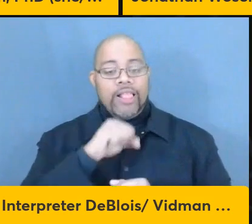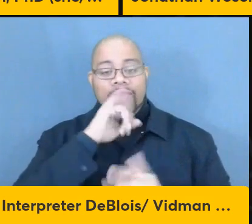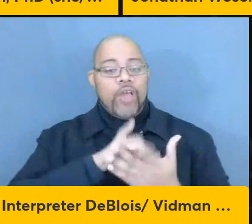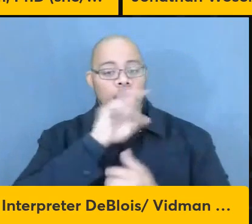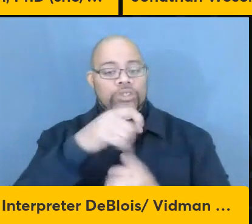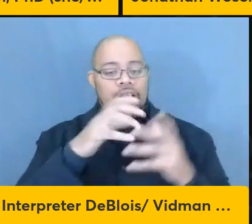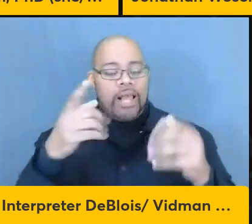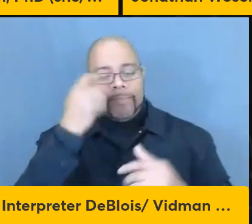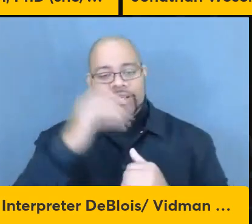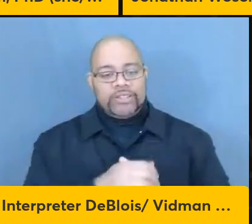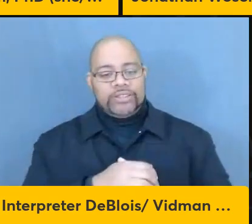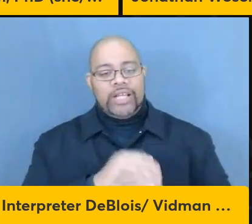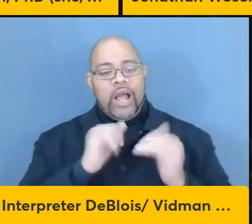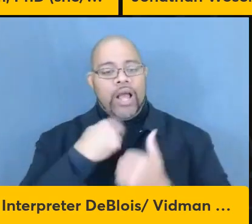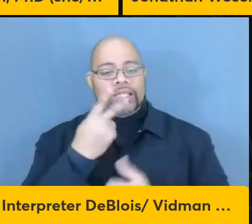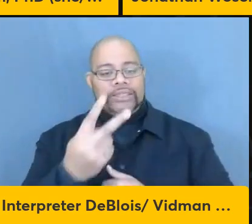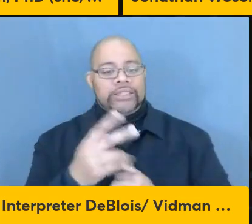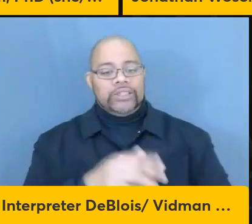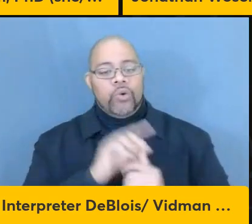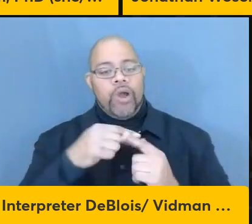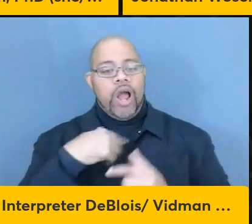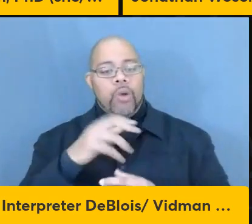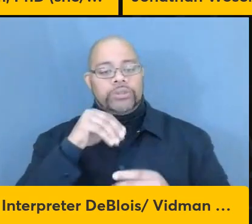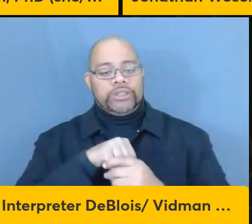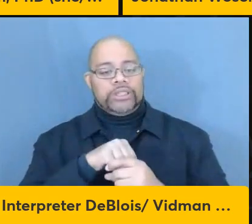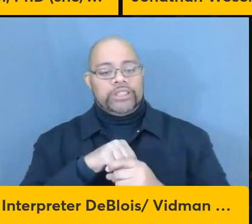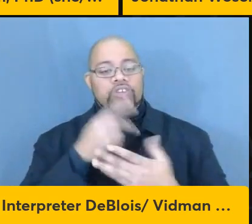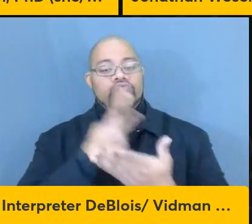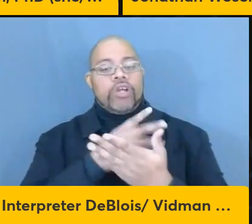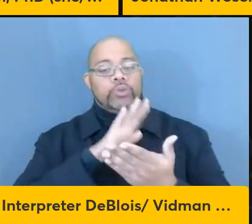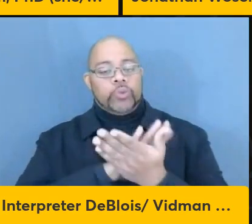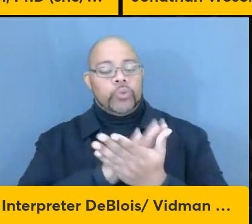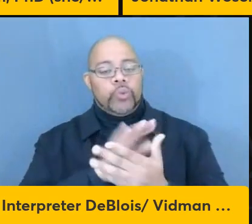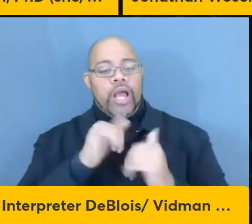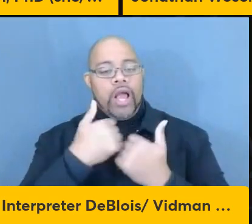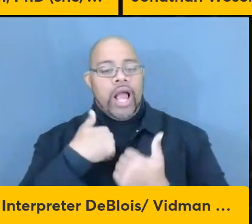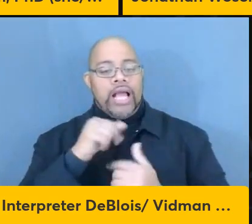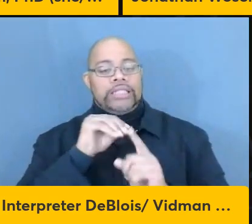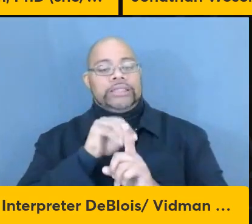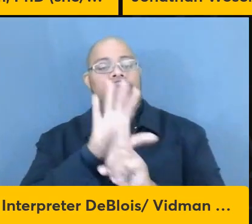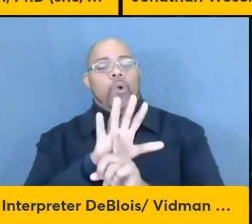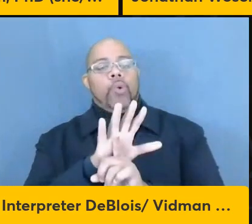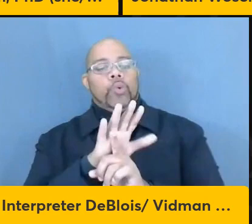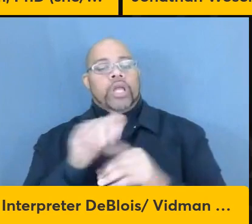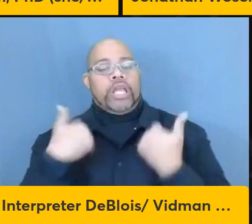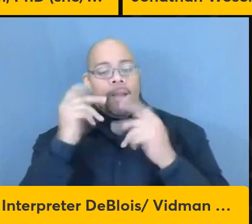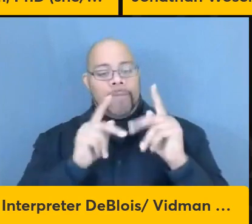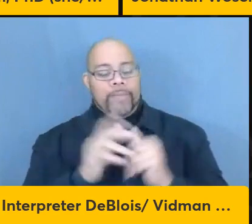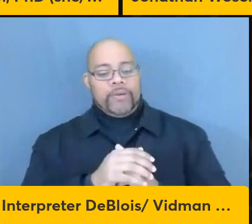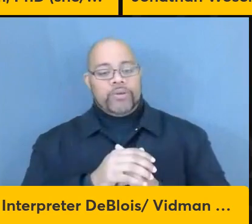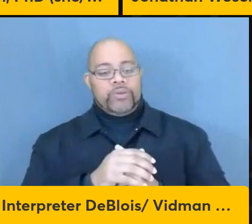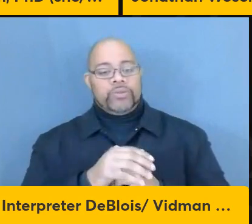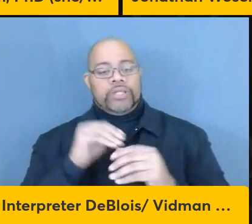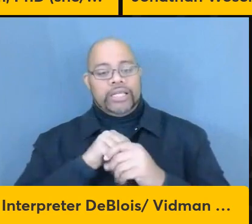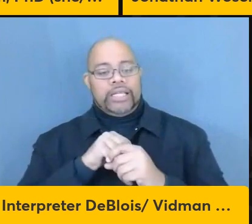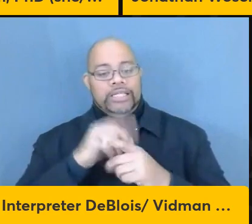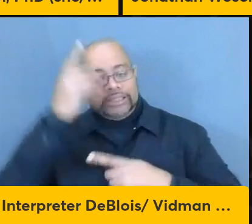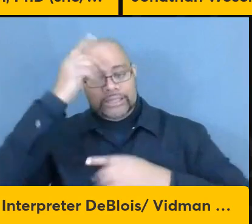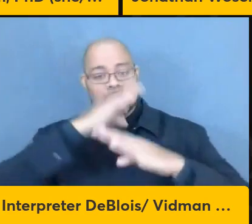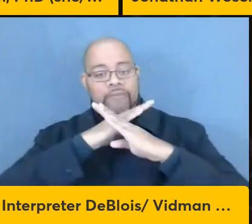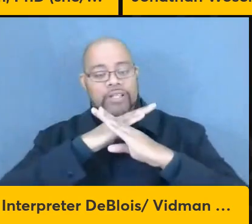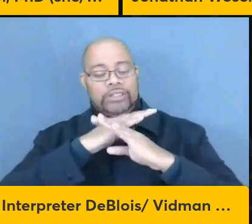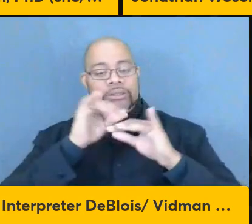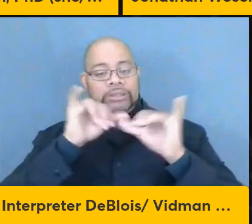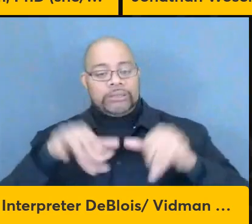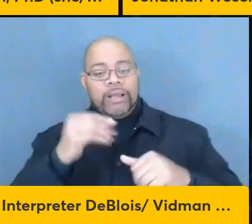lot because the way I see it, when I was in grad school, the way I exposed young people into immunology and